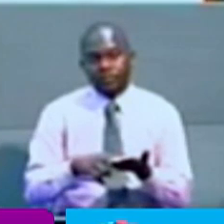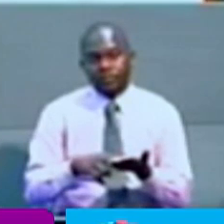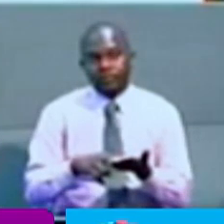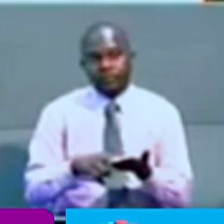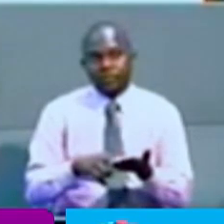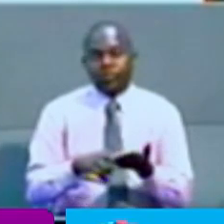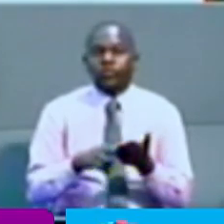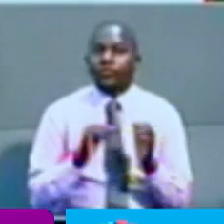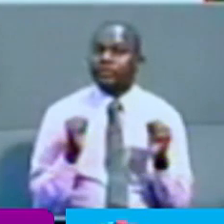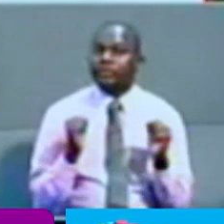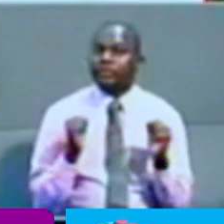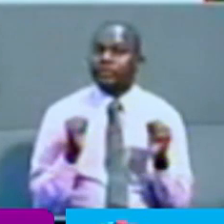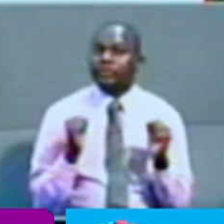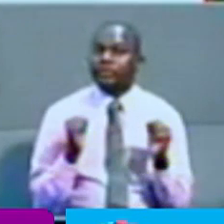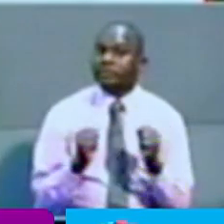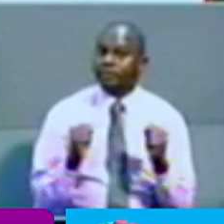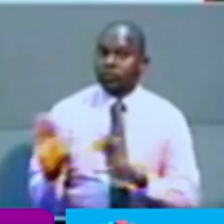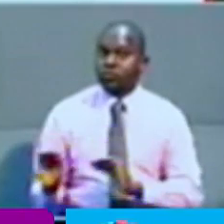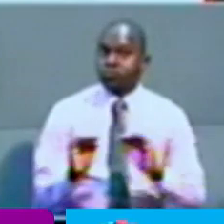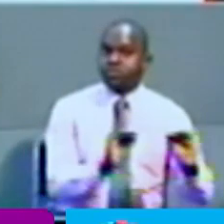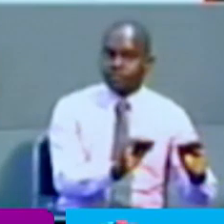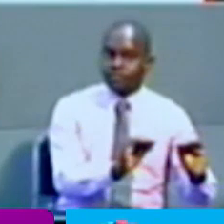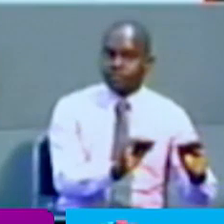For patient evacuation.